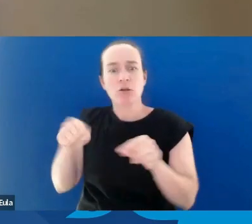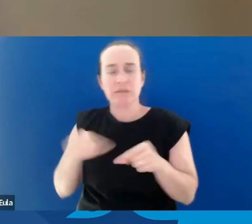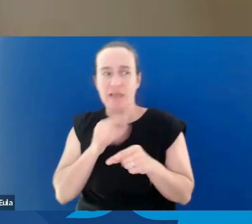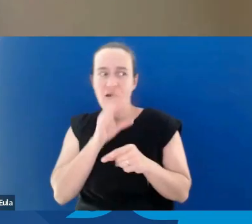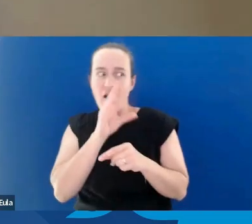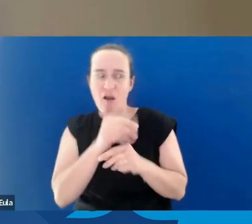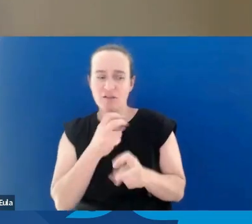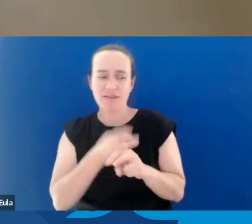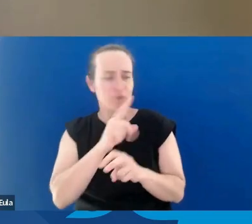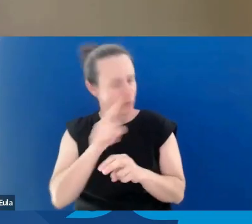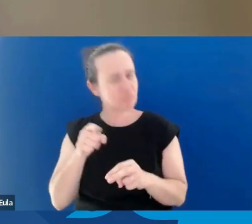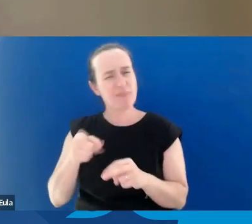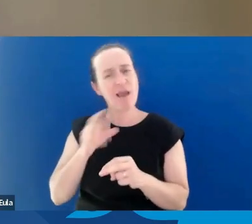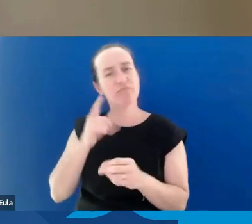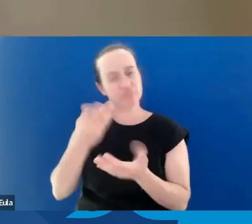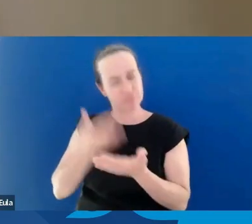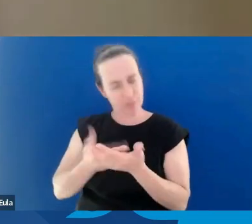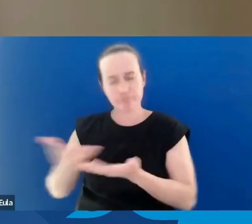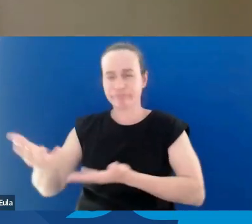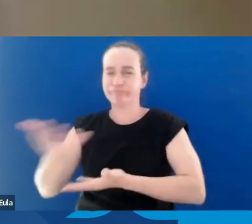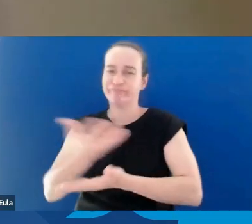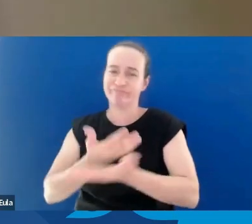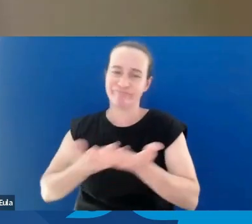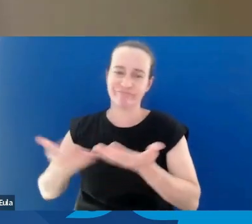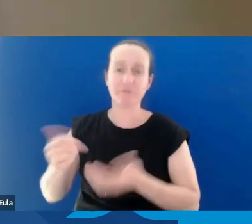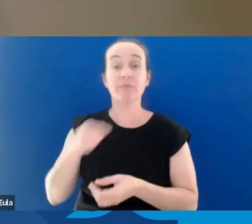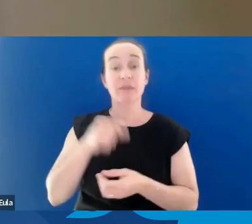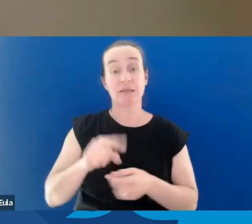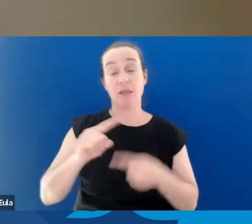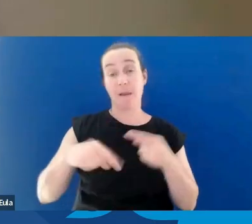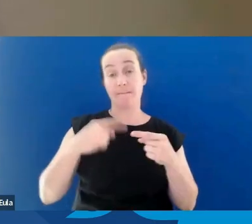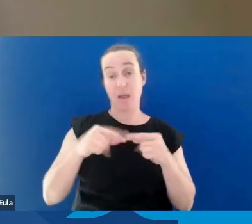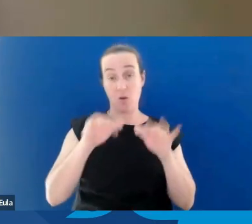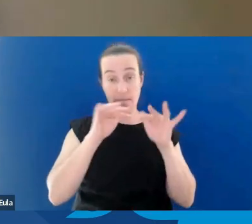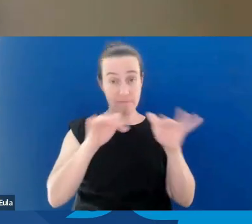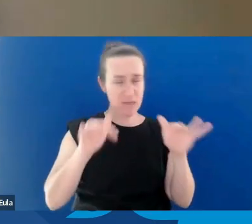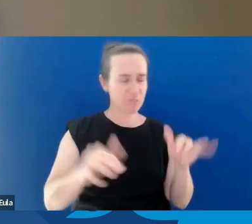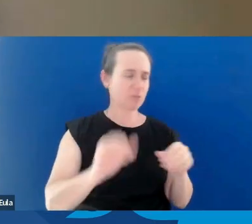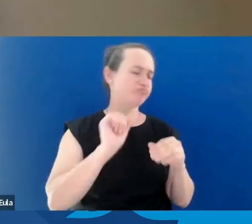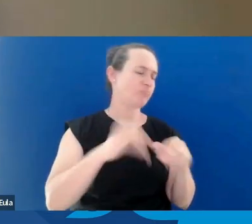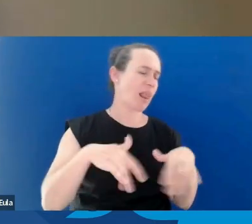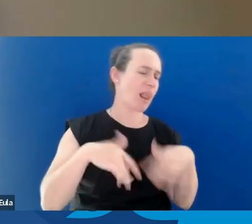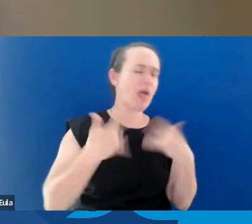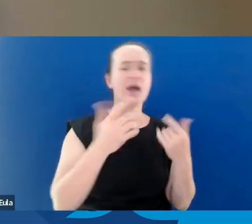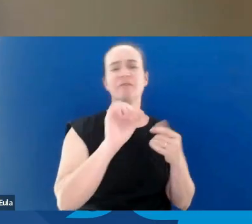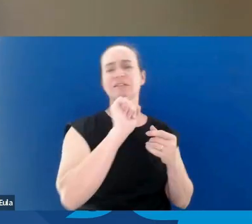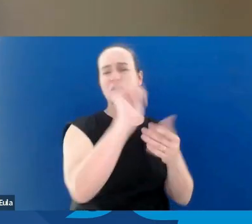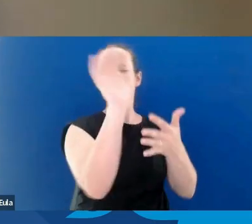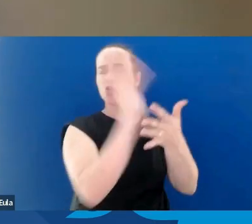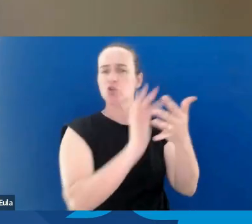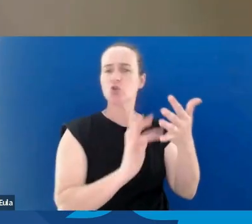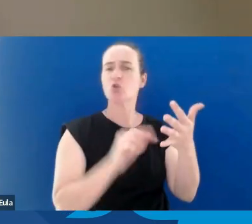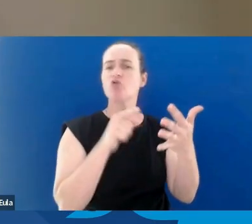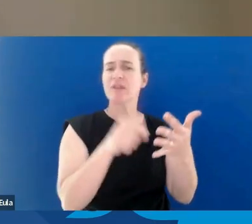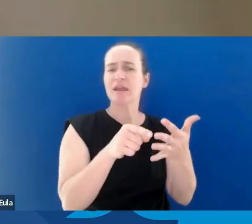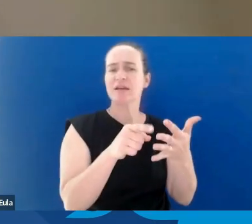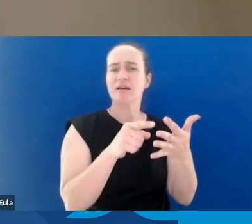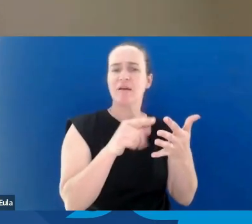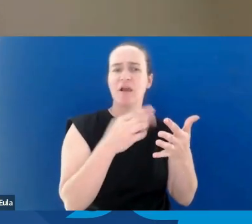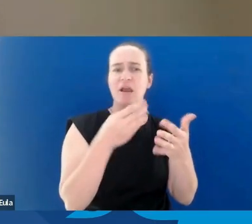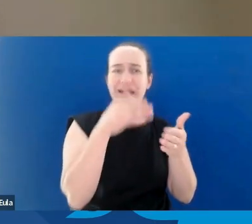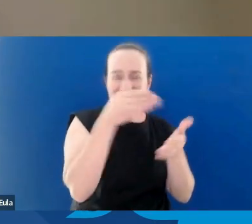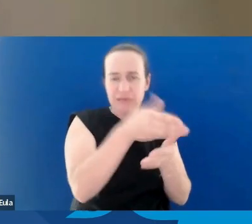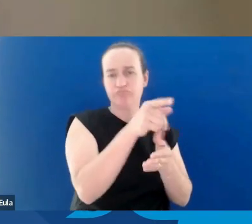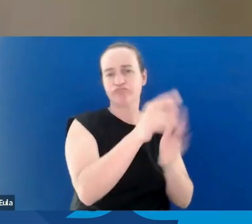questions. This is a podcast about people, their lives, and the stories that shape our communities. You